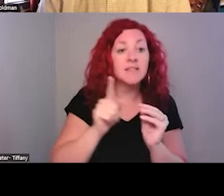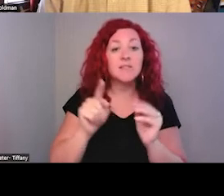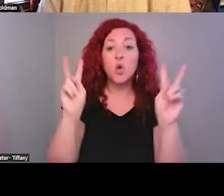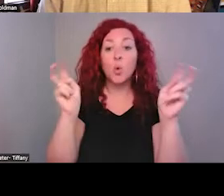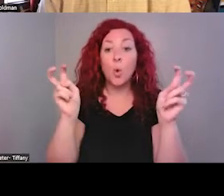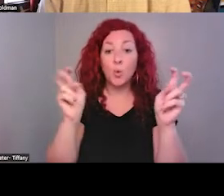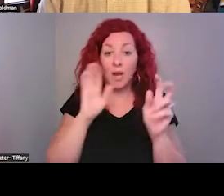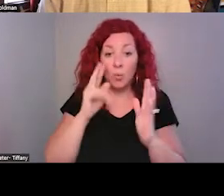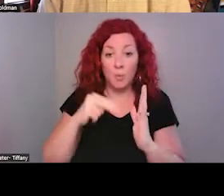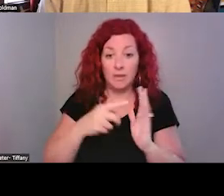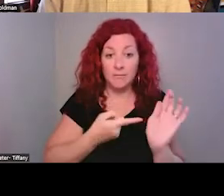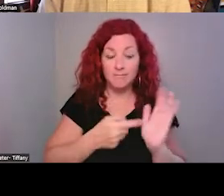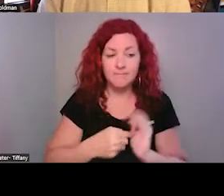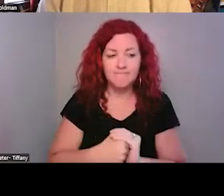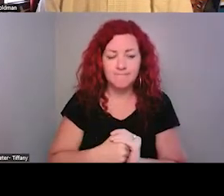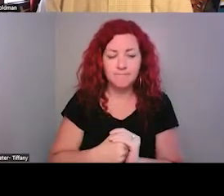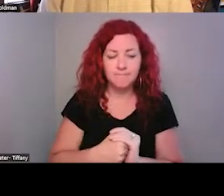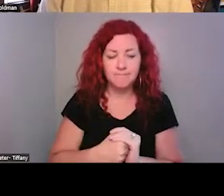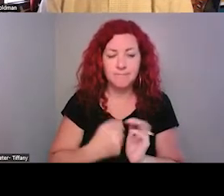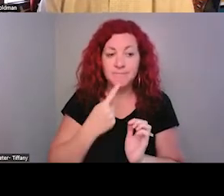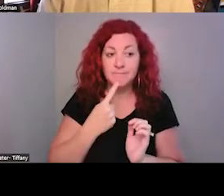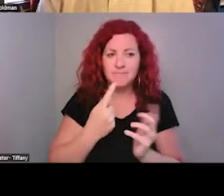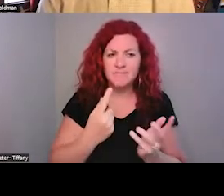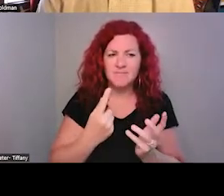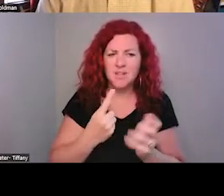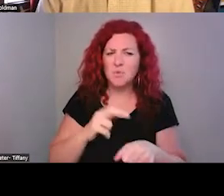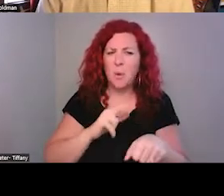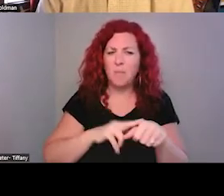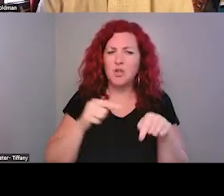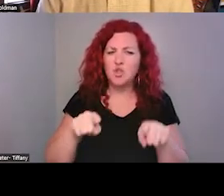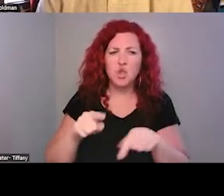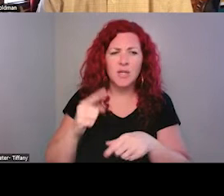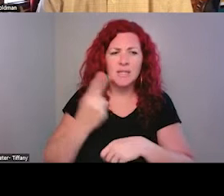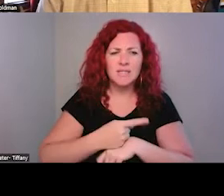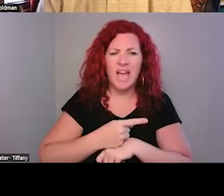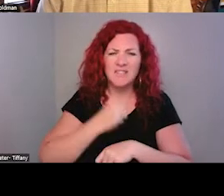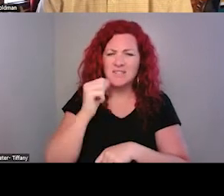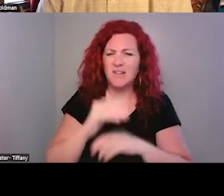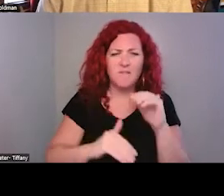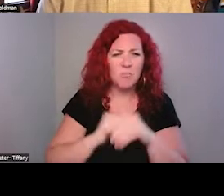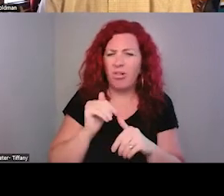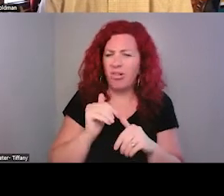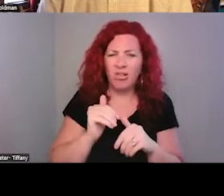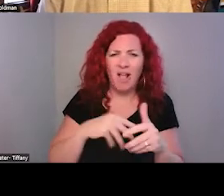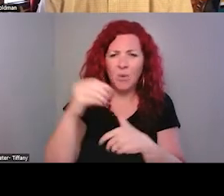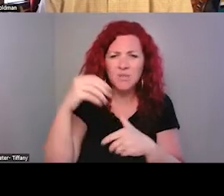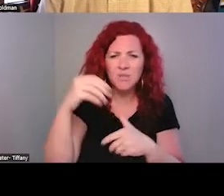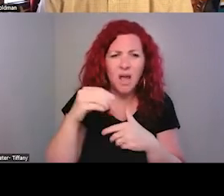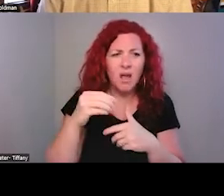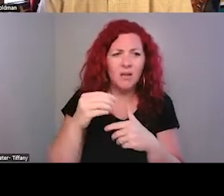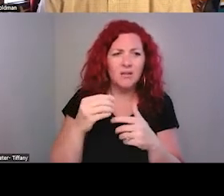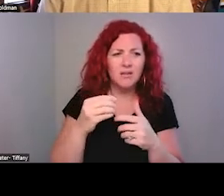here. So they said, "I mean, you're usually out during the day and it's really uncomfortable. So you want to be high because